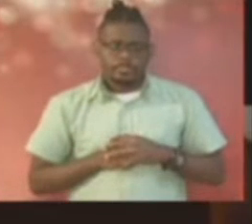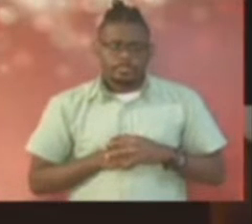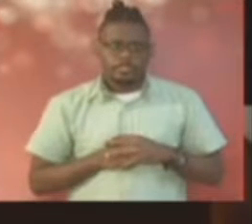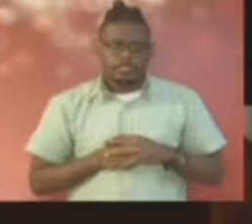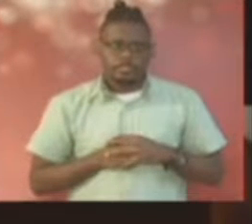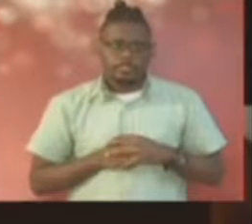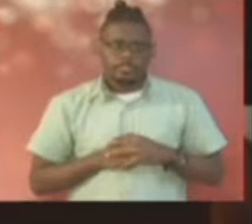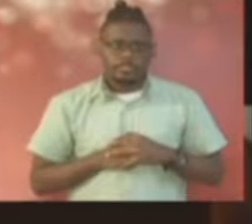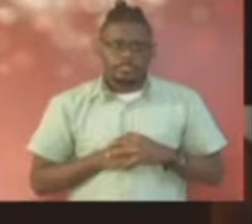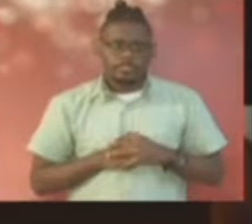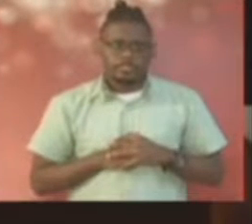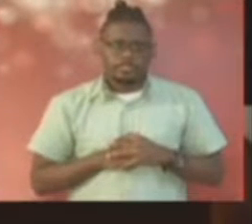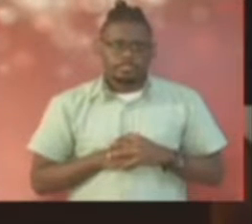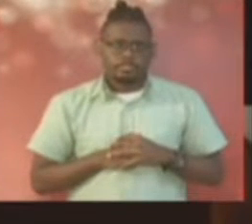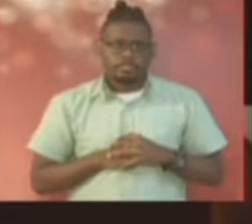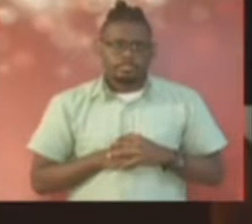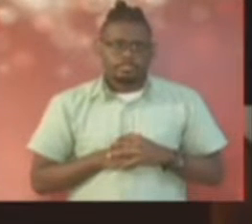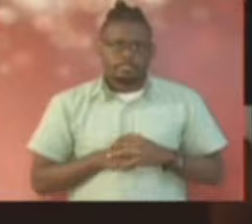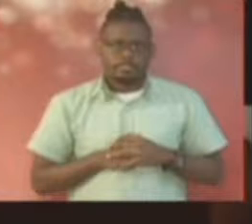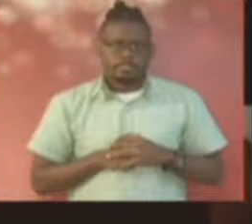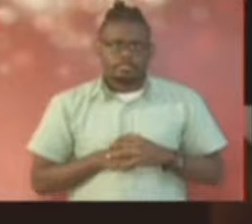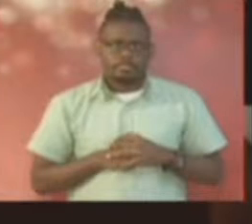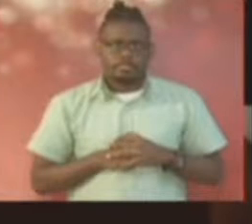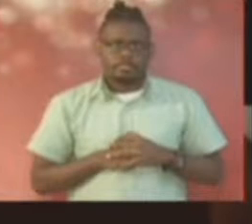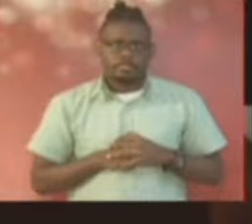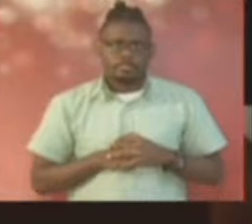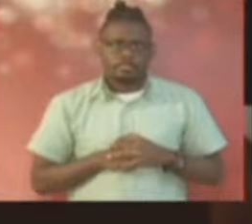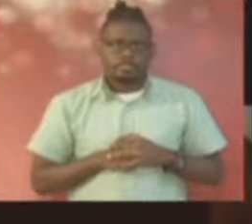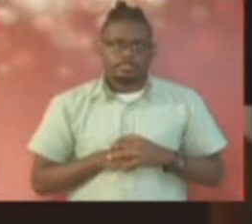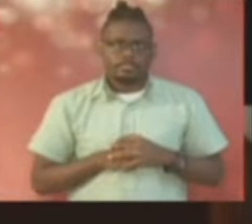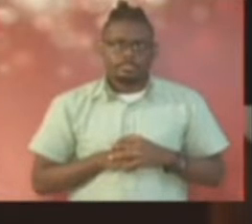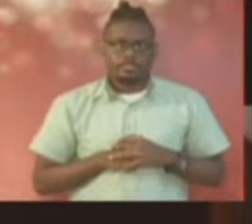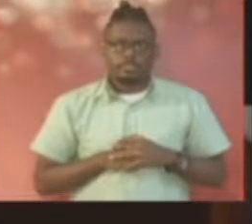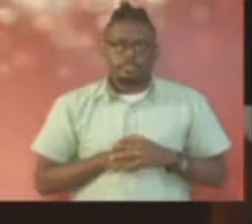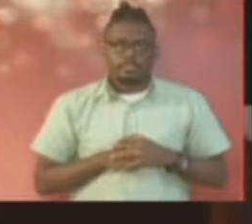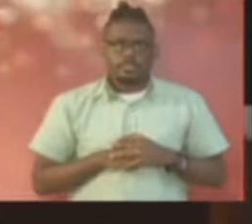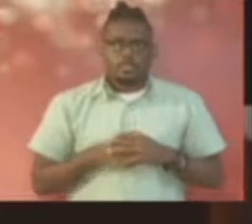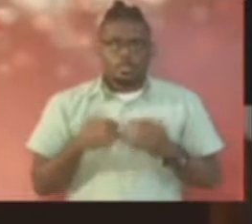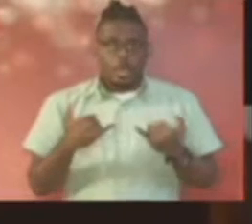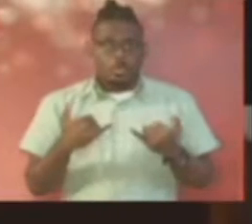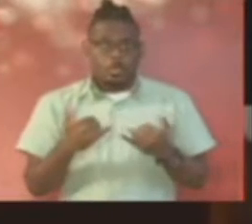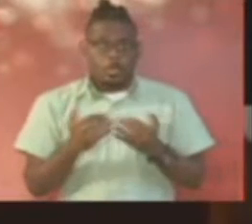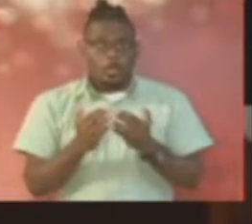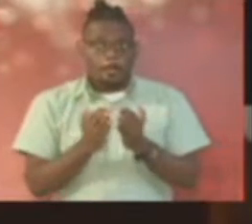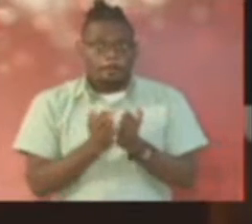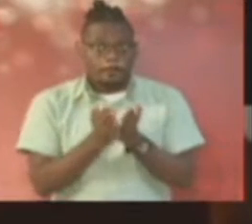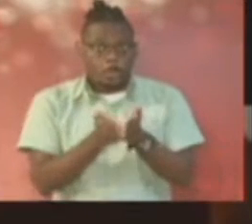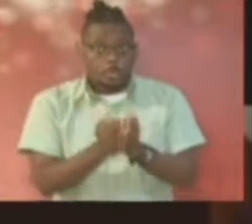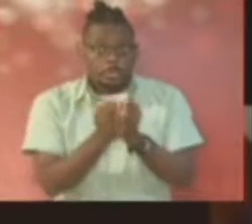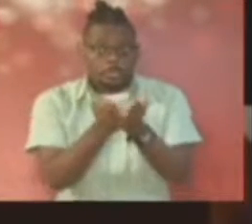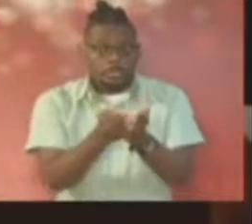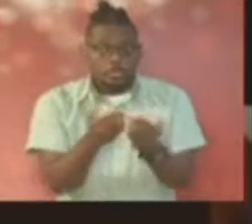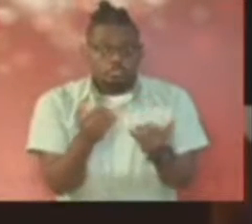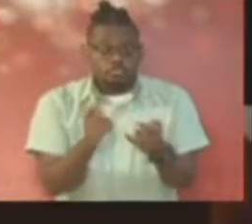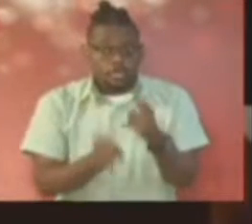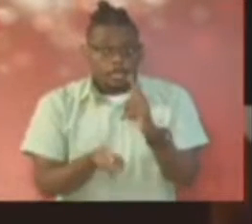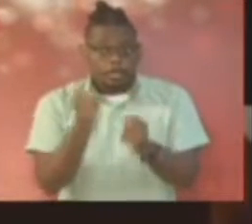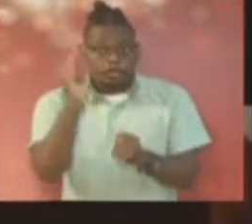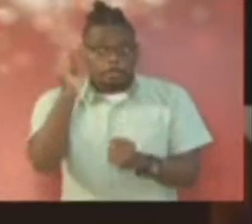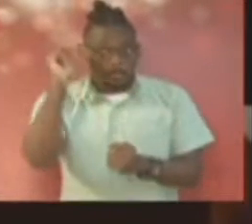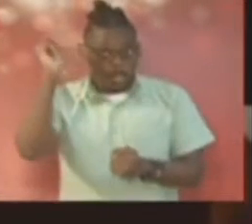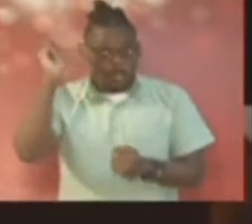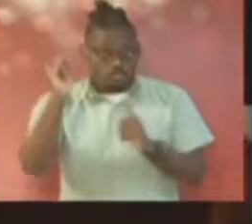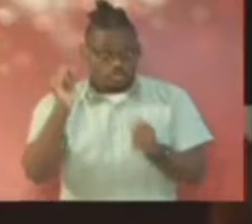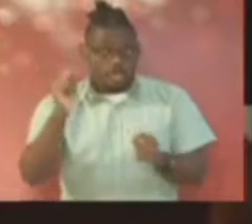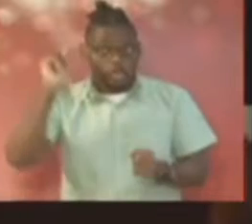Given the fact that the fast ferries, passenger ferries that travel between Trinidad and Tobago on a